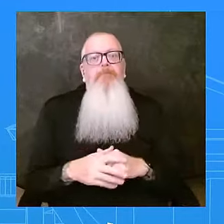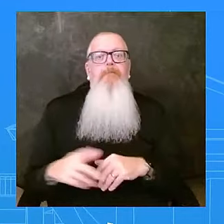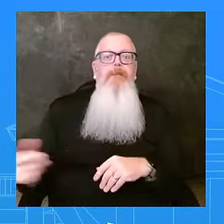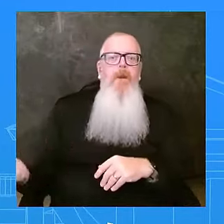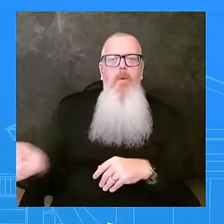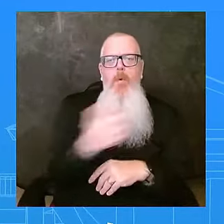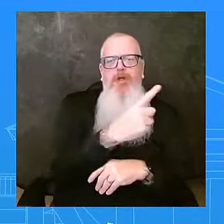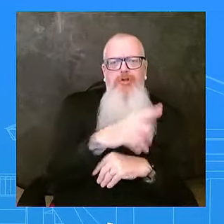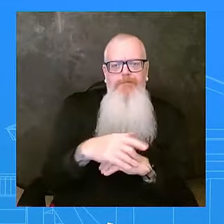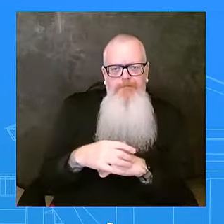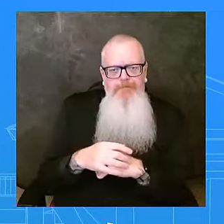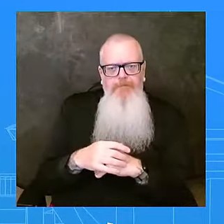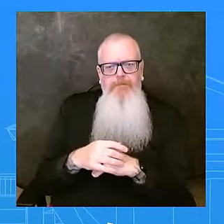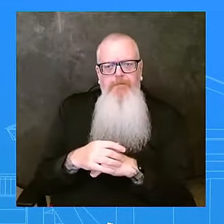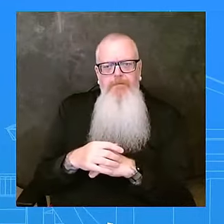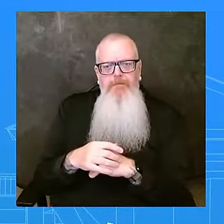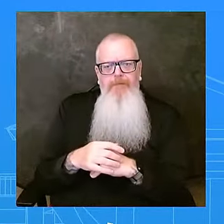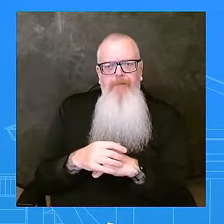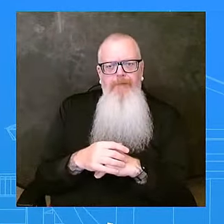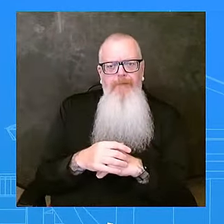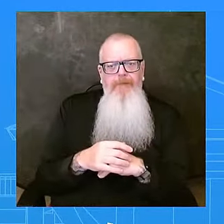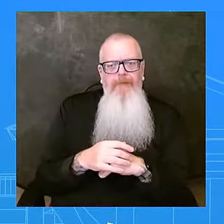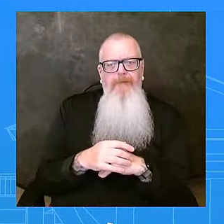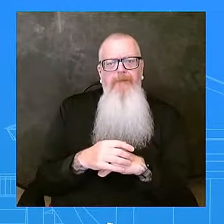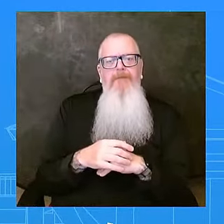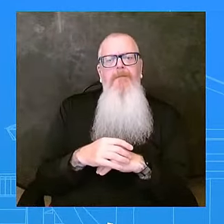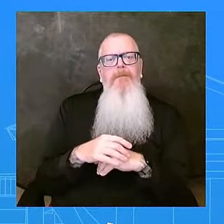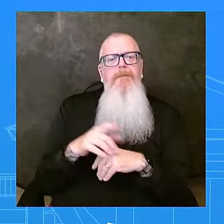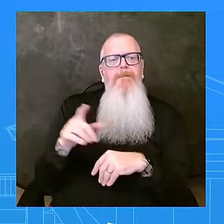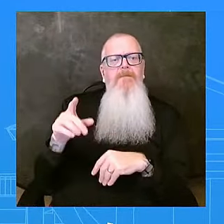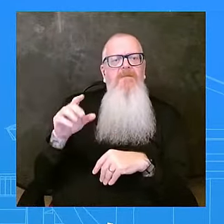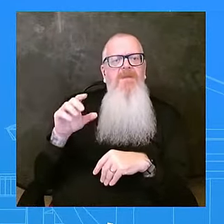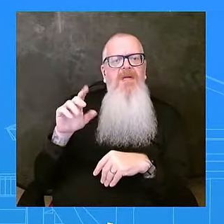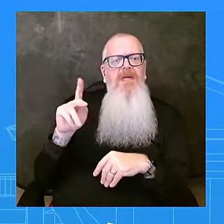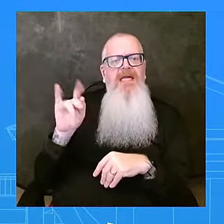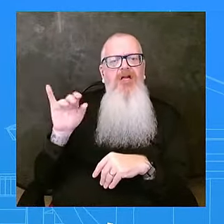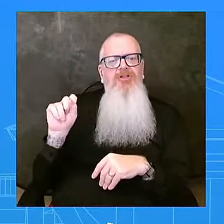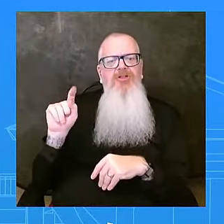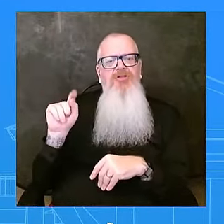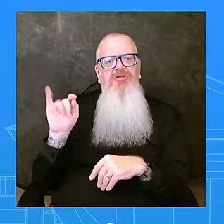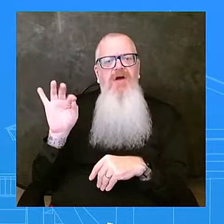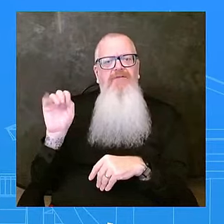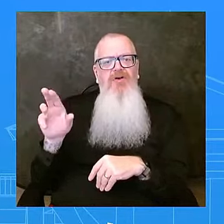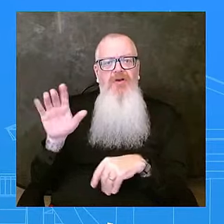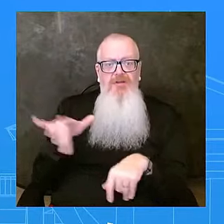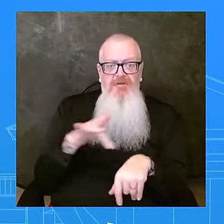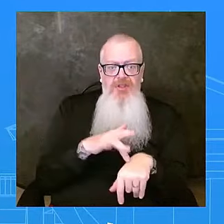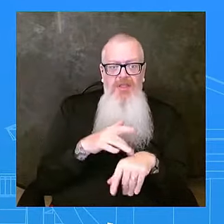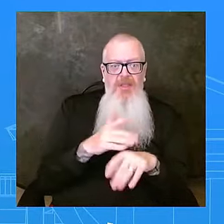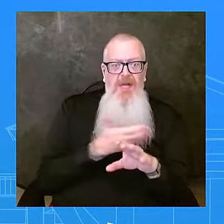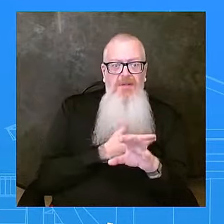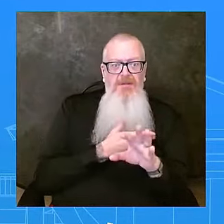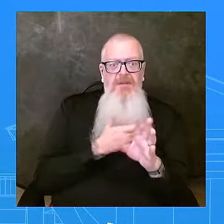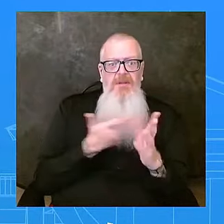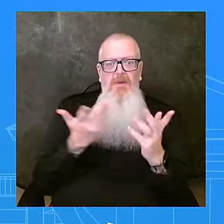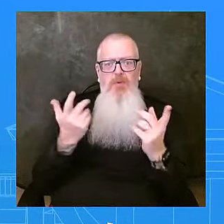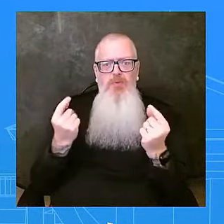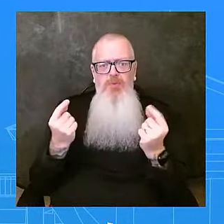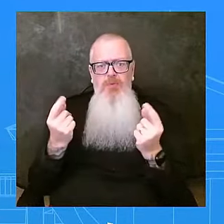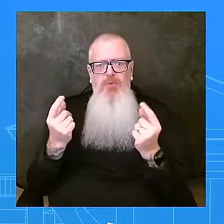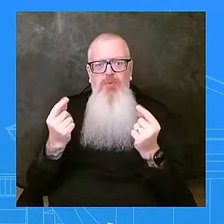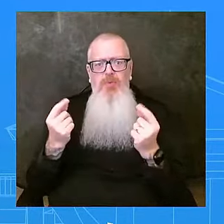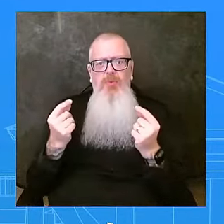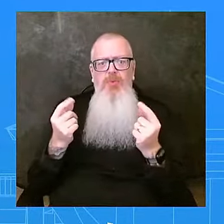and Gaza, I mean, is the President going to be pressing Prime Minister Starmer to perhaps reverse his decision on the arms